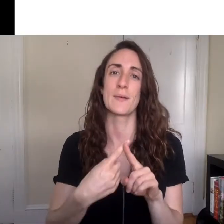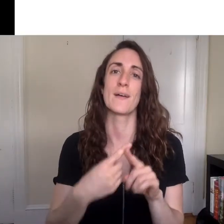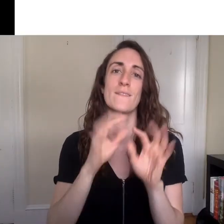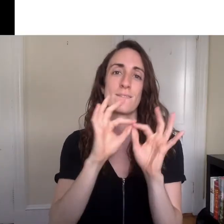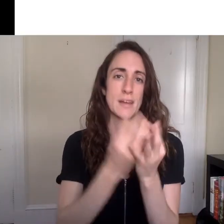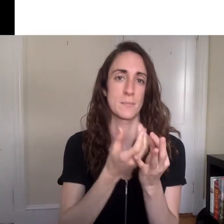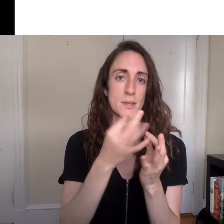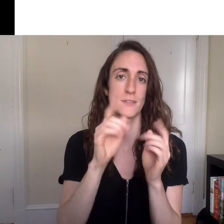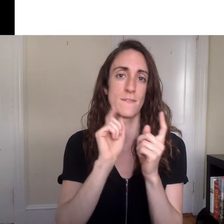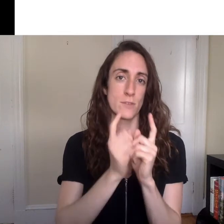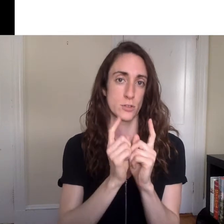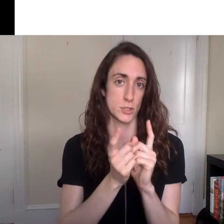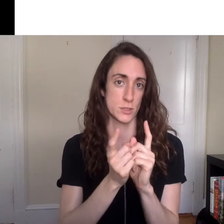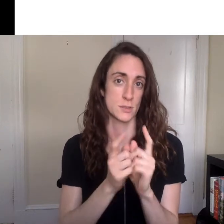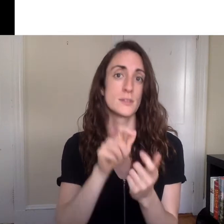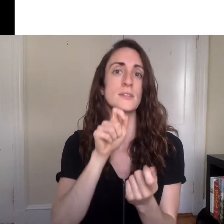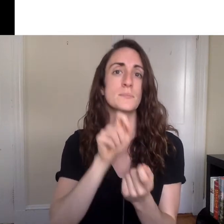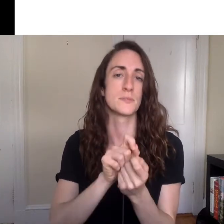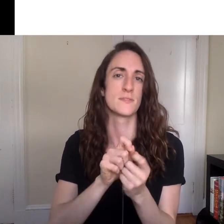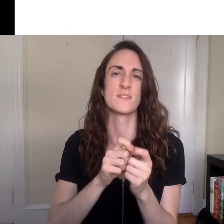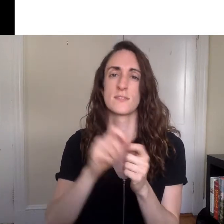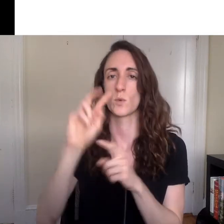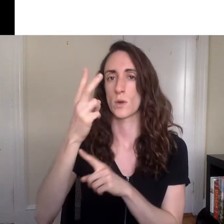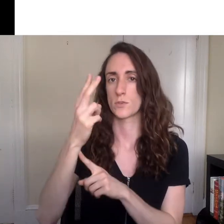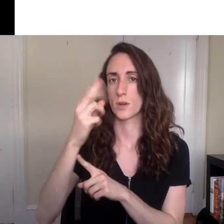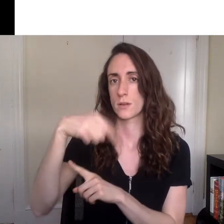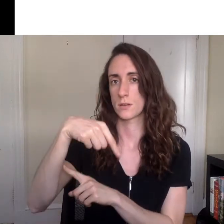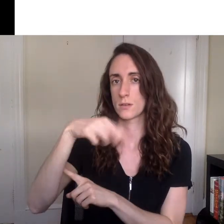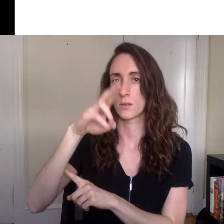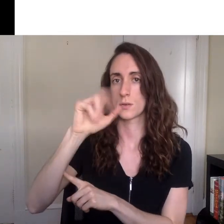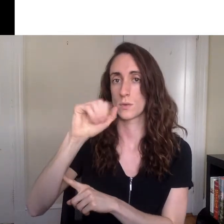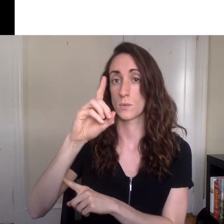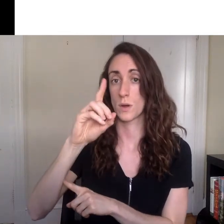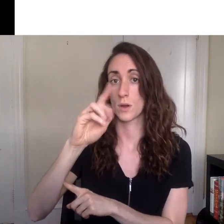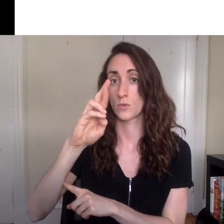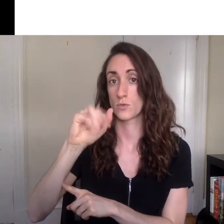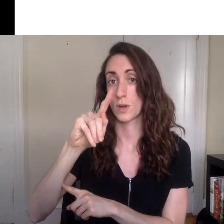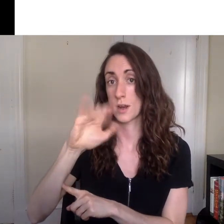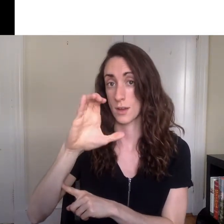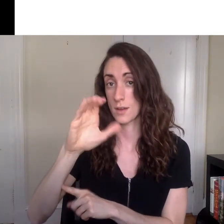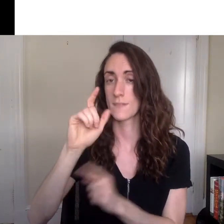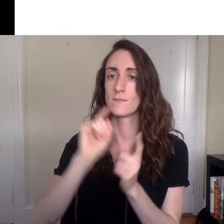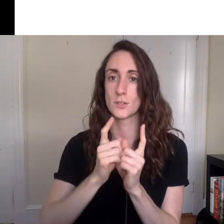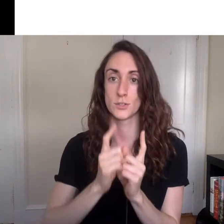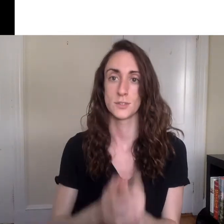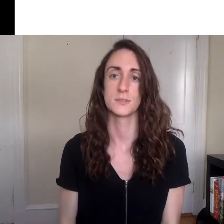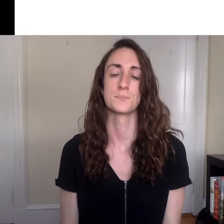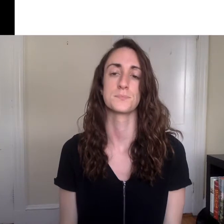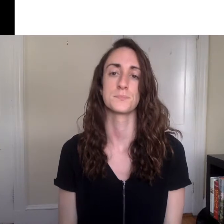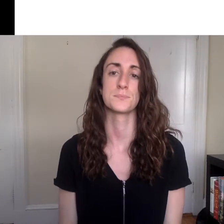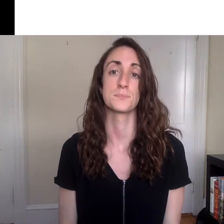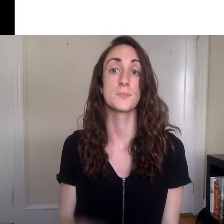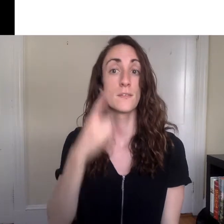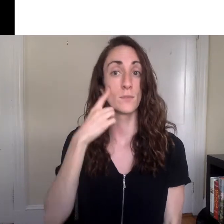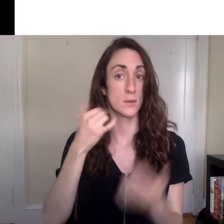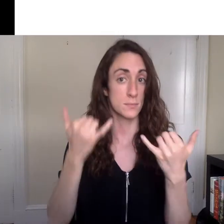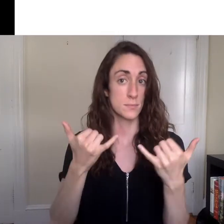In this video, I'm going to talk about families of functions, specifically quadratic functions.